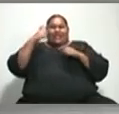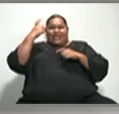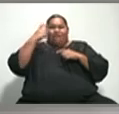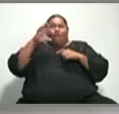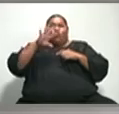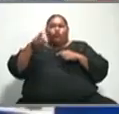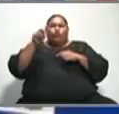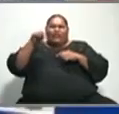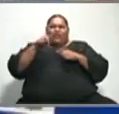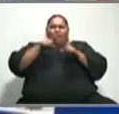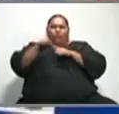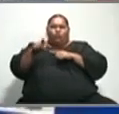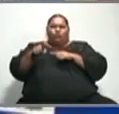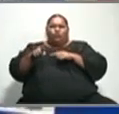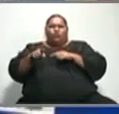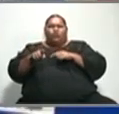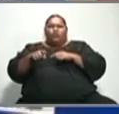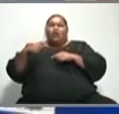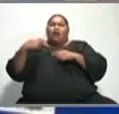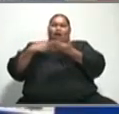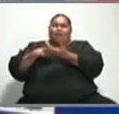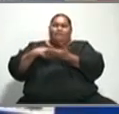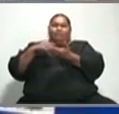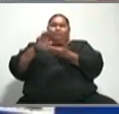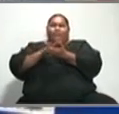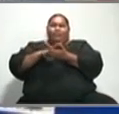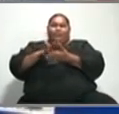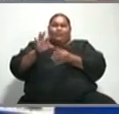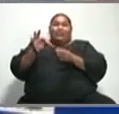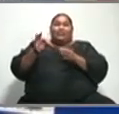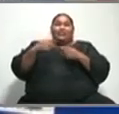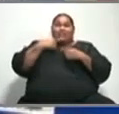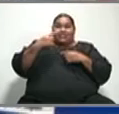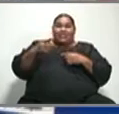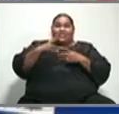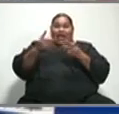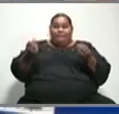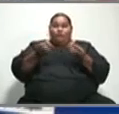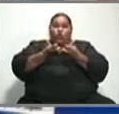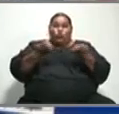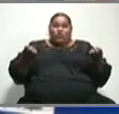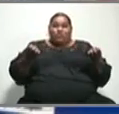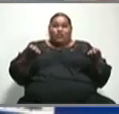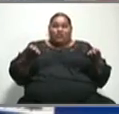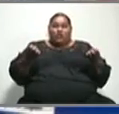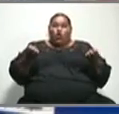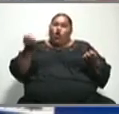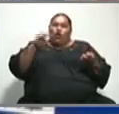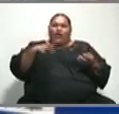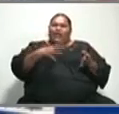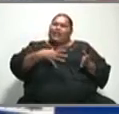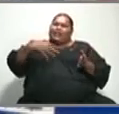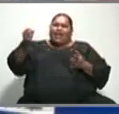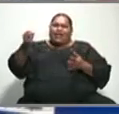most. I'm pleased to share that some of these medical equipment have already been